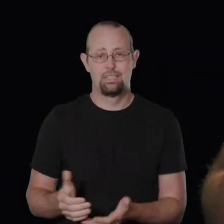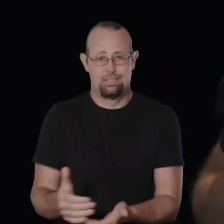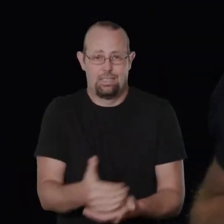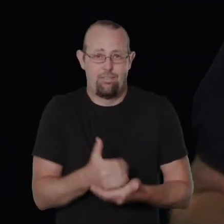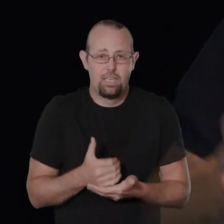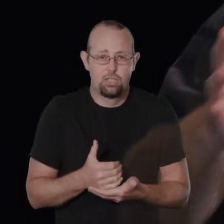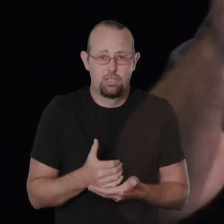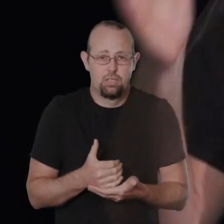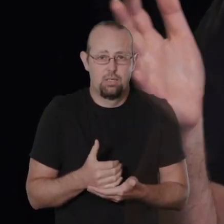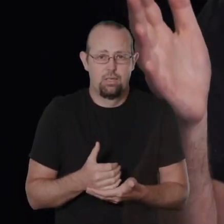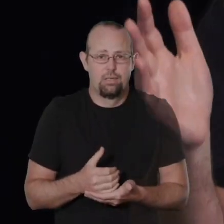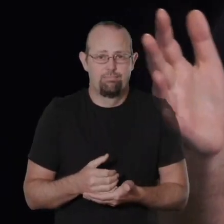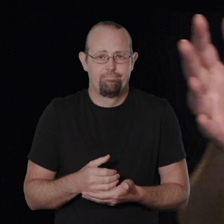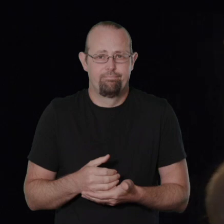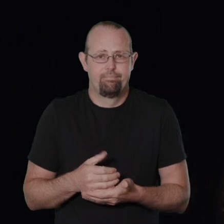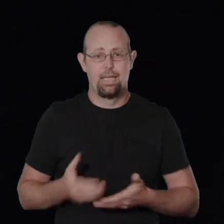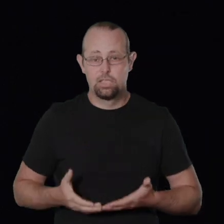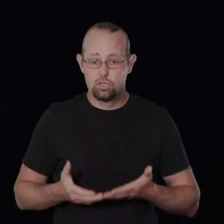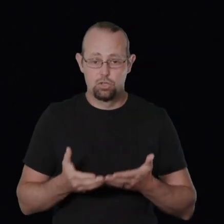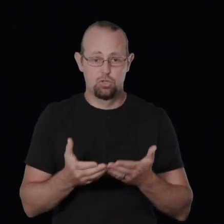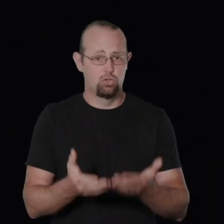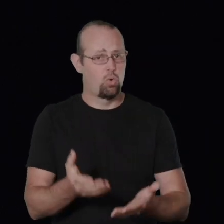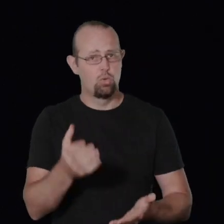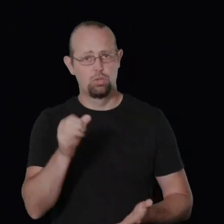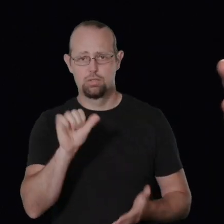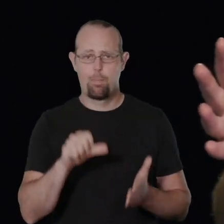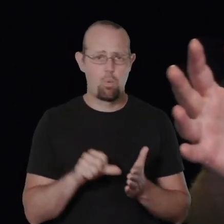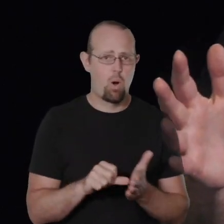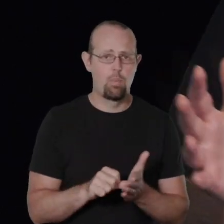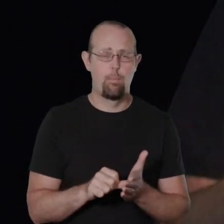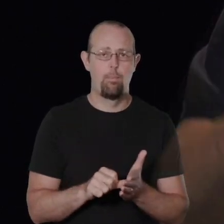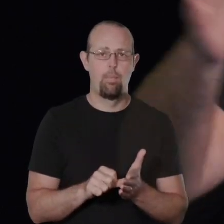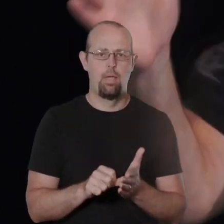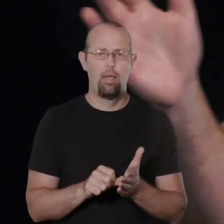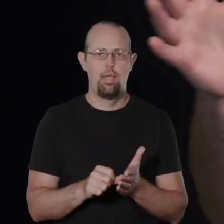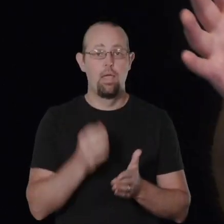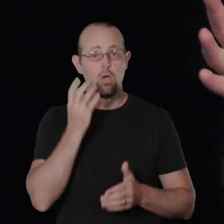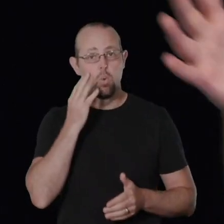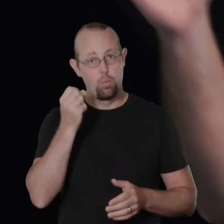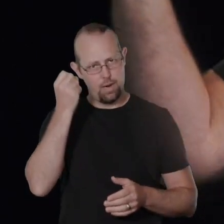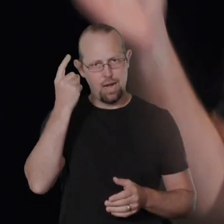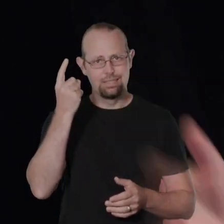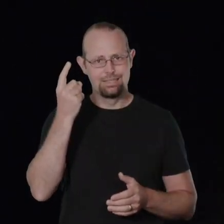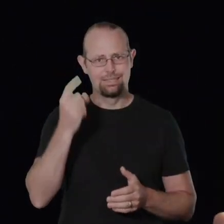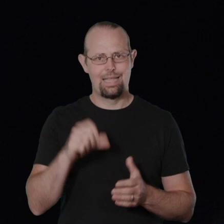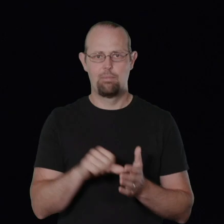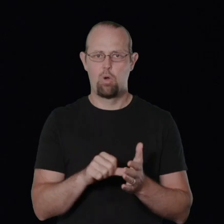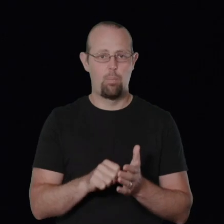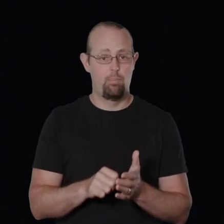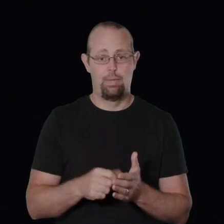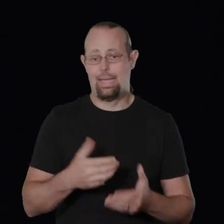It reveals our predicament. And when we understand our predicament, it explains, well,